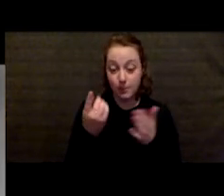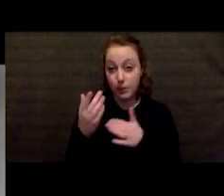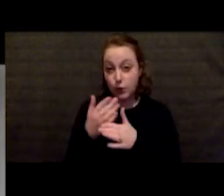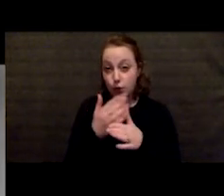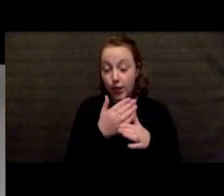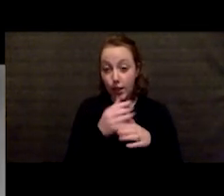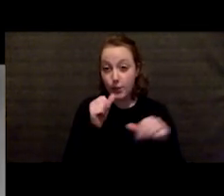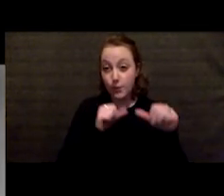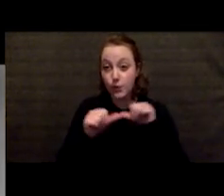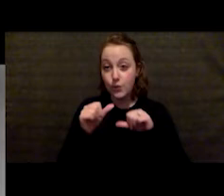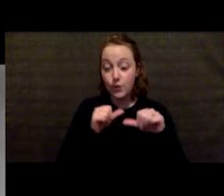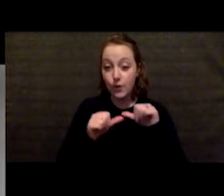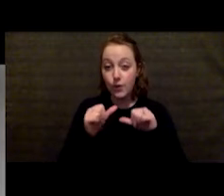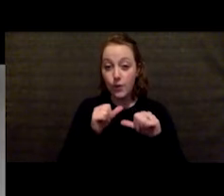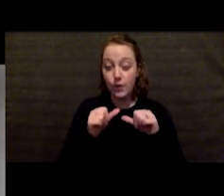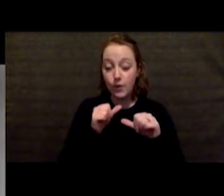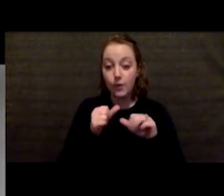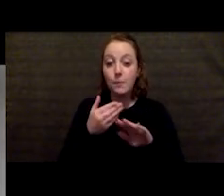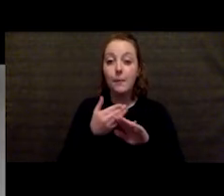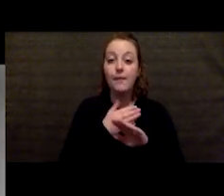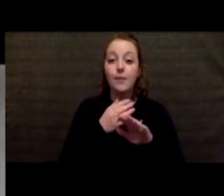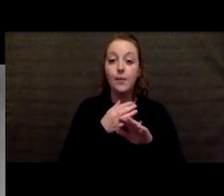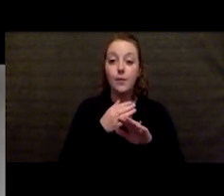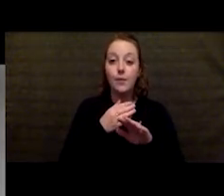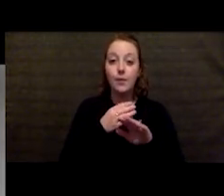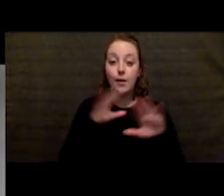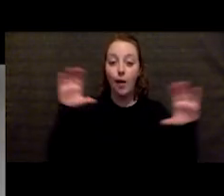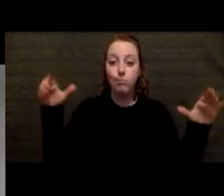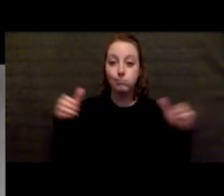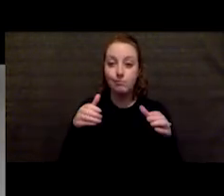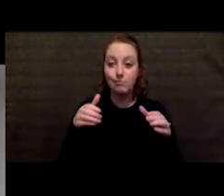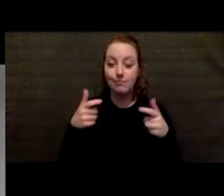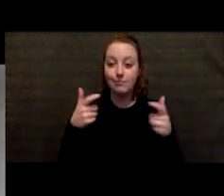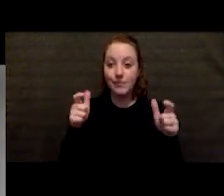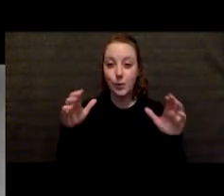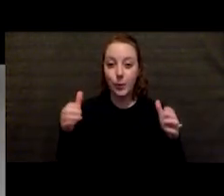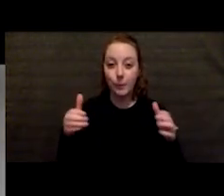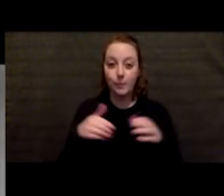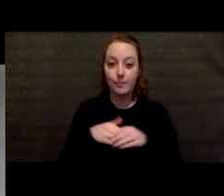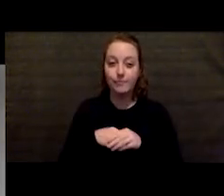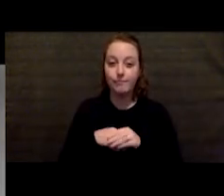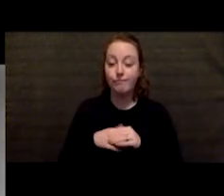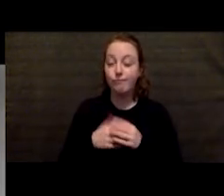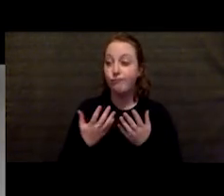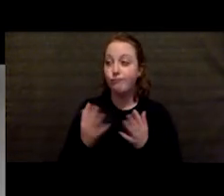each other before Josh boots us out of this room? We hammer through it.